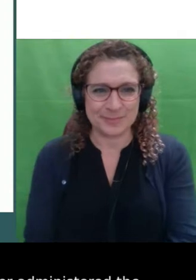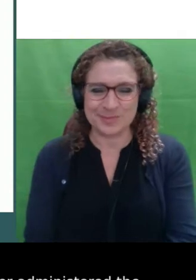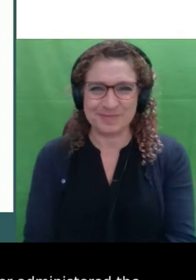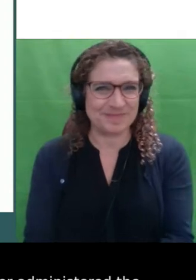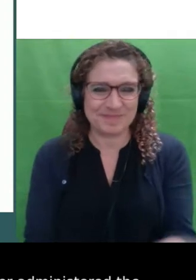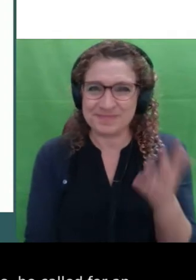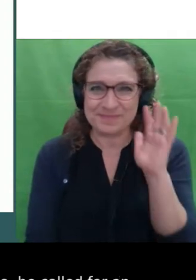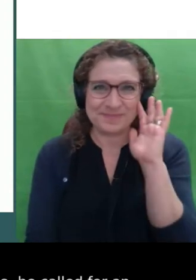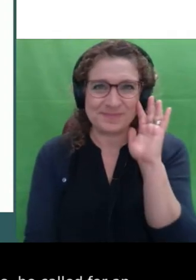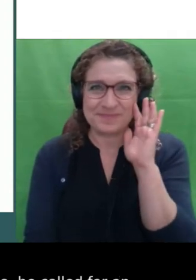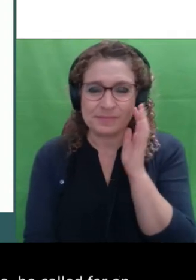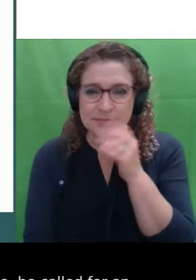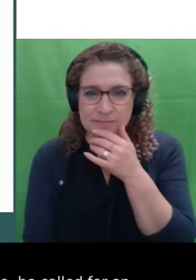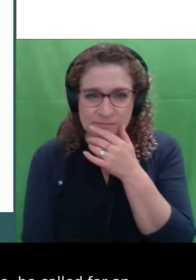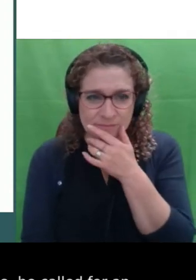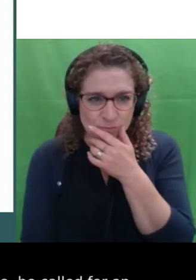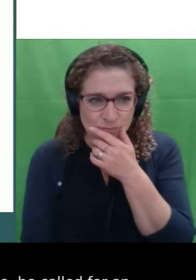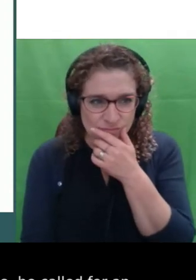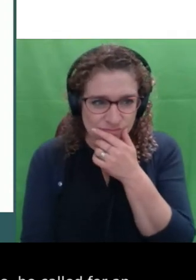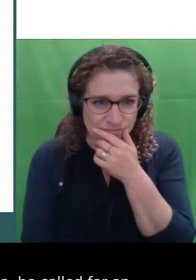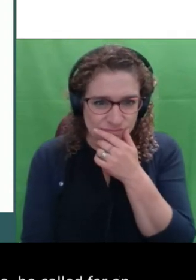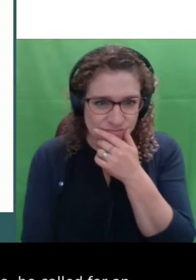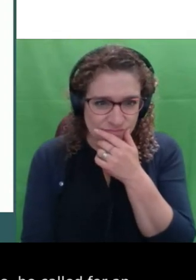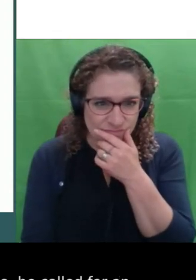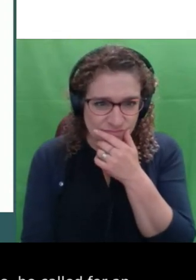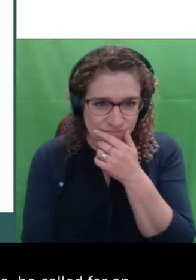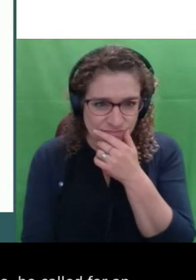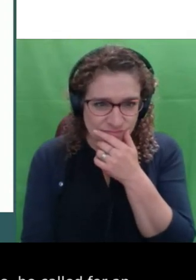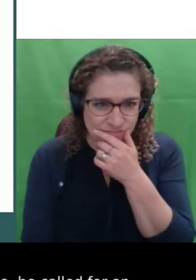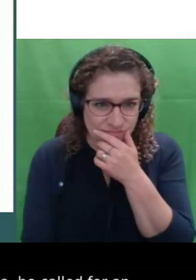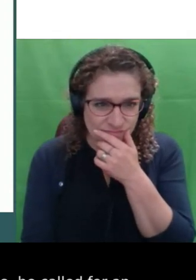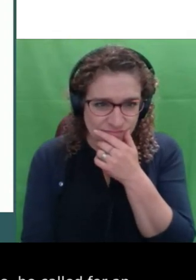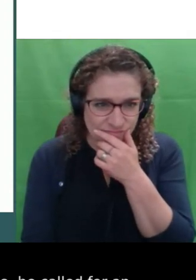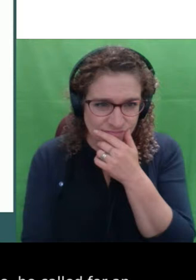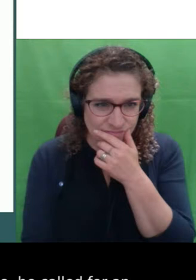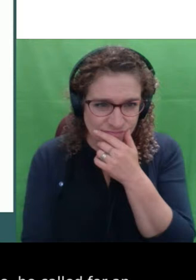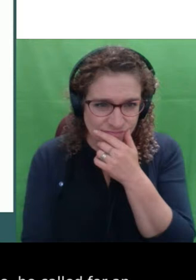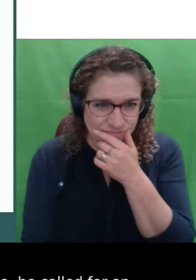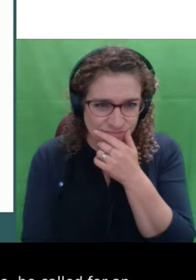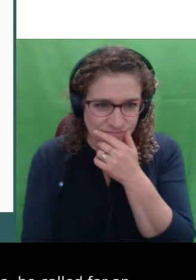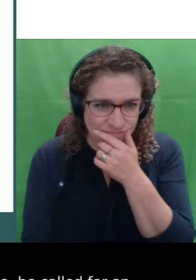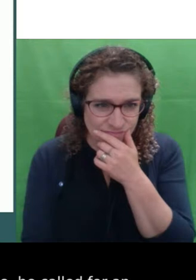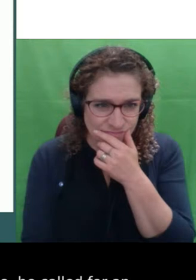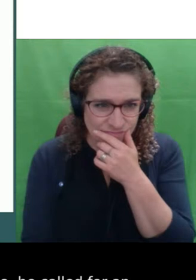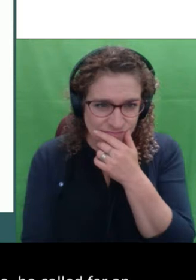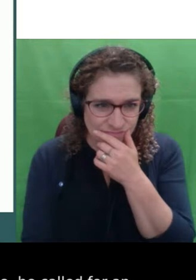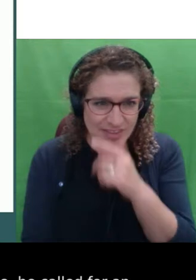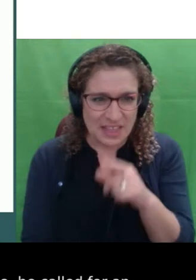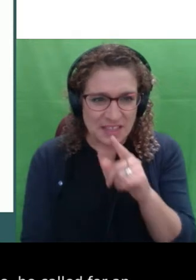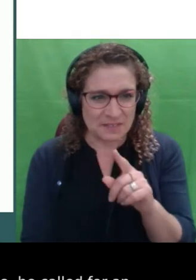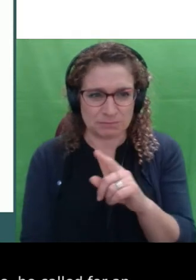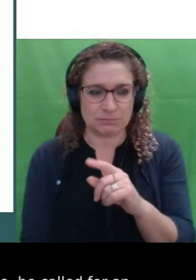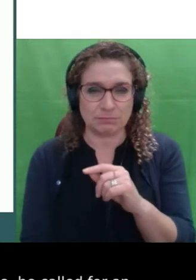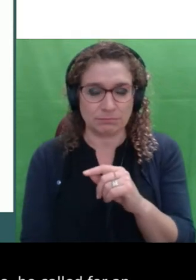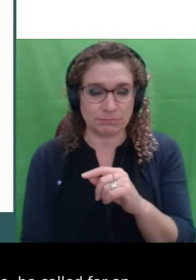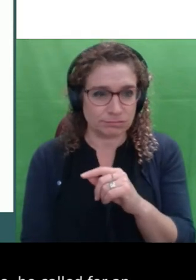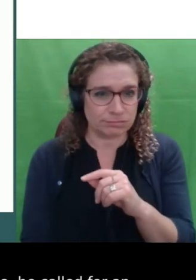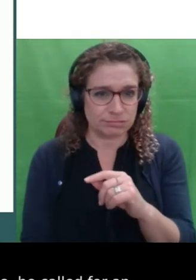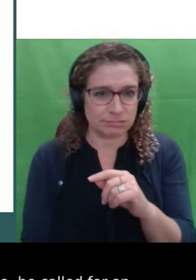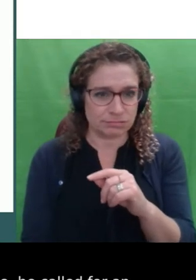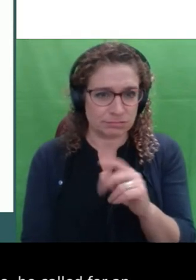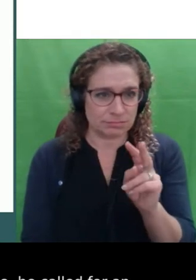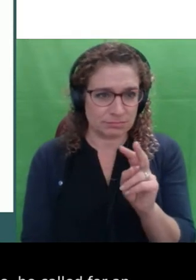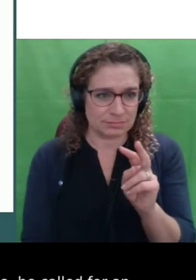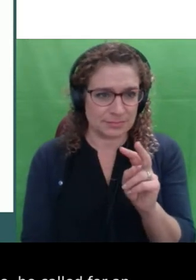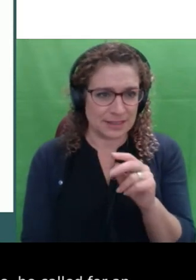first line would be um adrenaline and because he's automatic as well i had 10 cups of this i've used more virus spacer as well